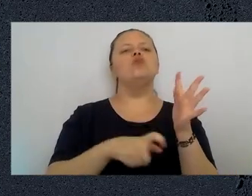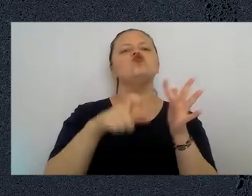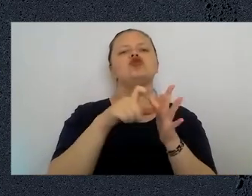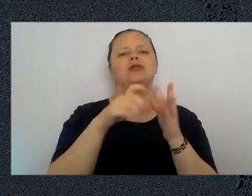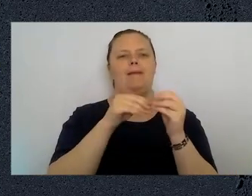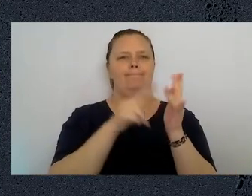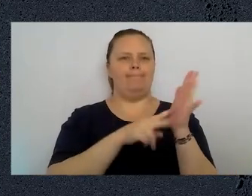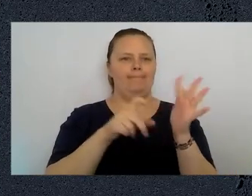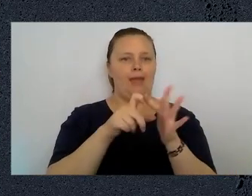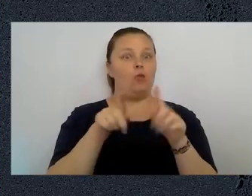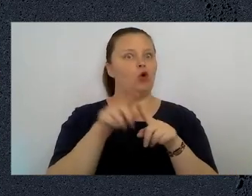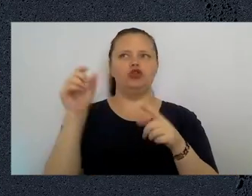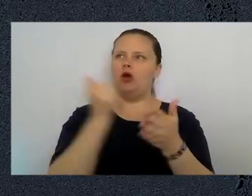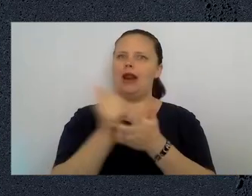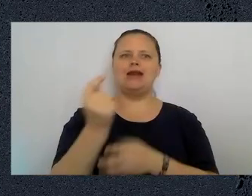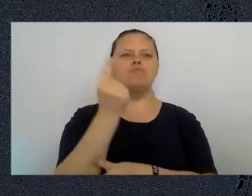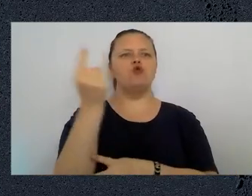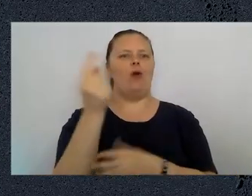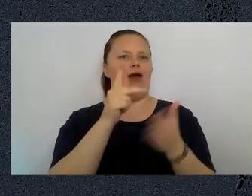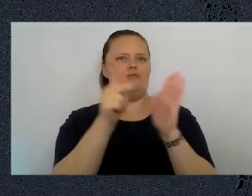policy priority for almost every academy.